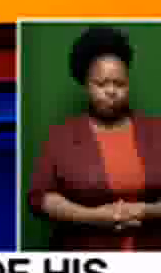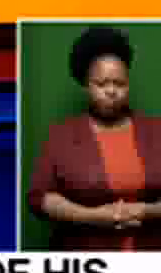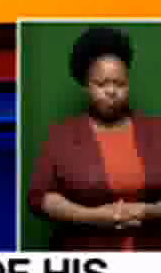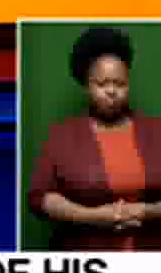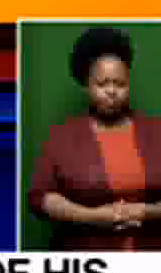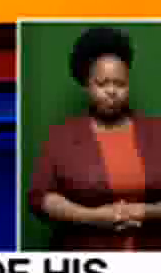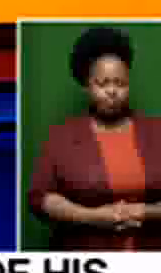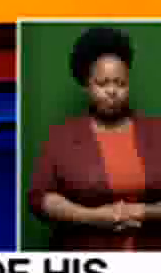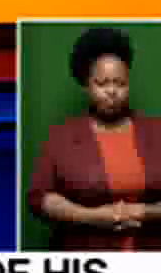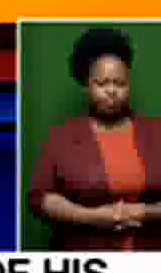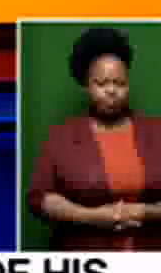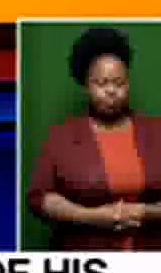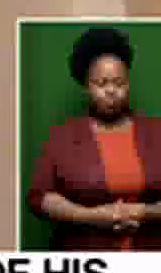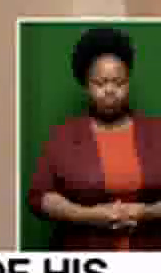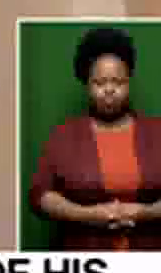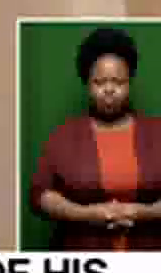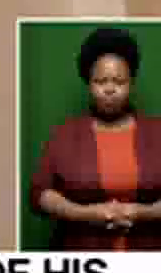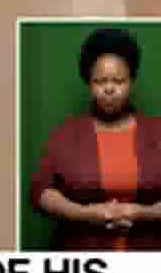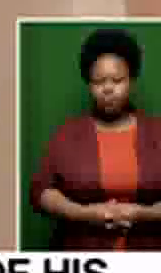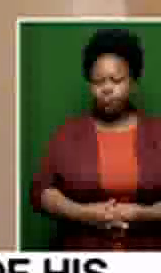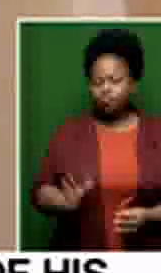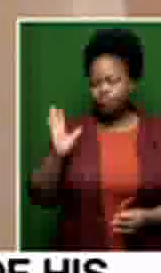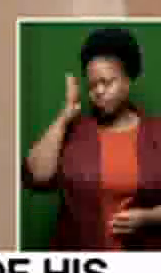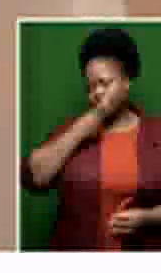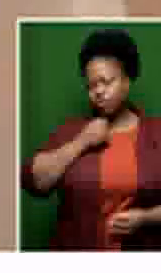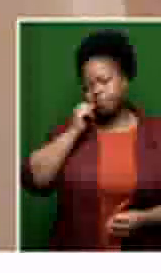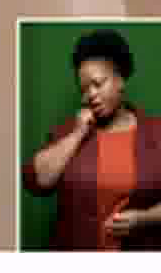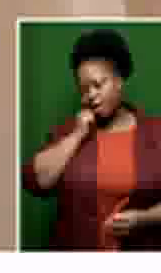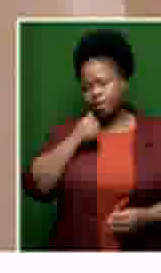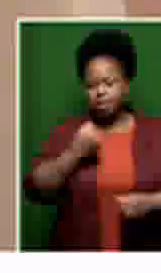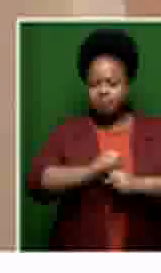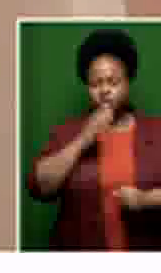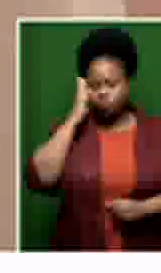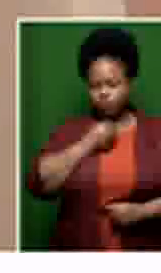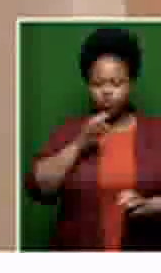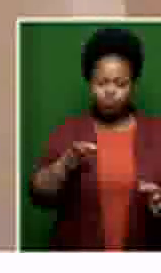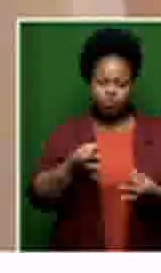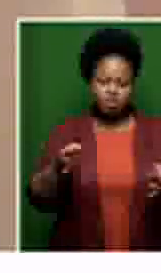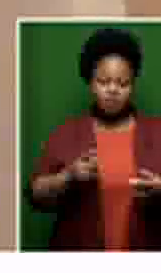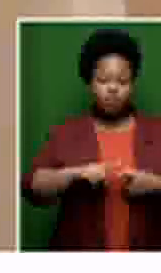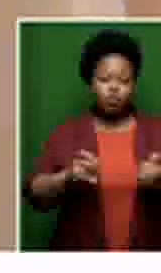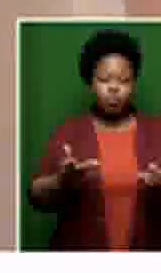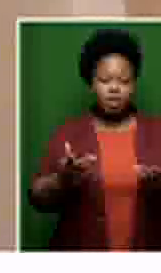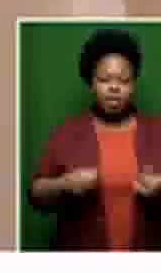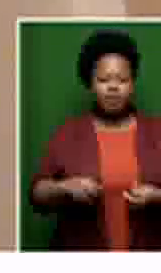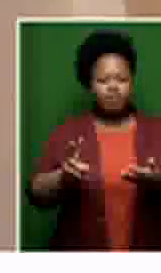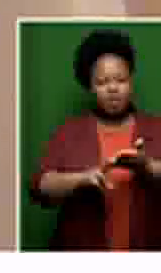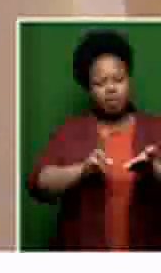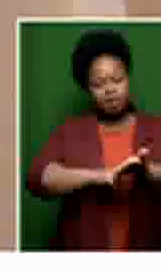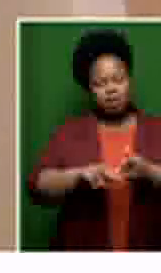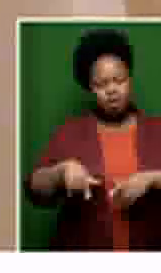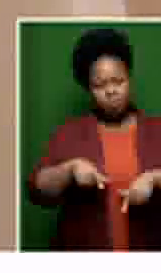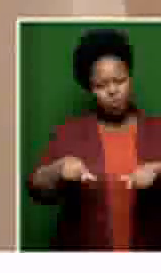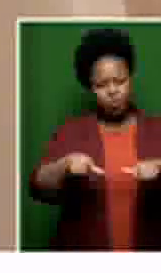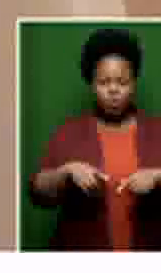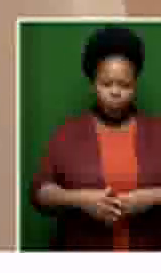Rams is a beautiful man that makes beautiful music, hailing all the way from Vendamaquarera in